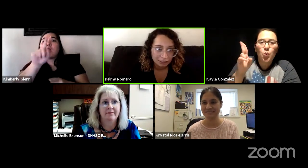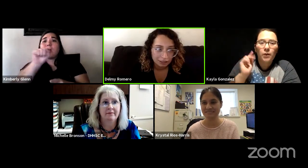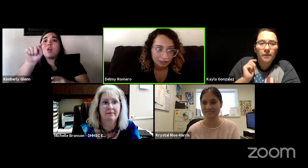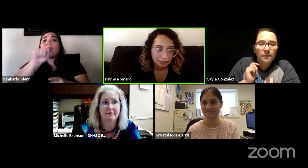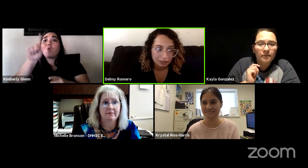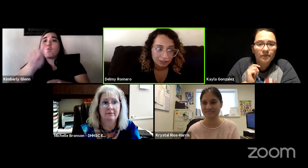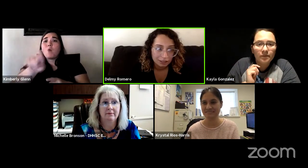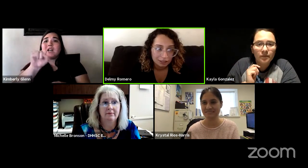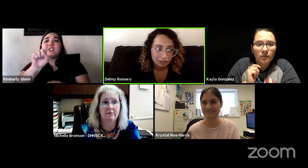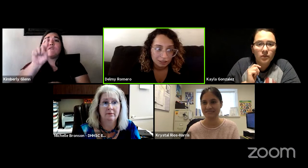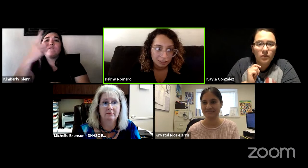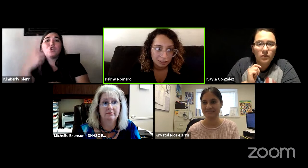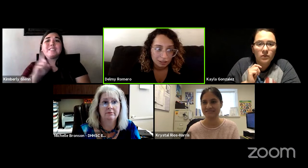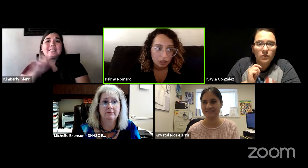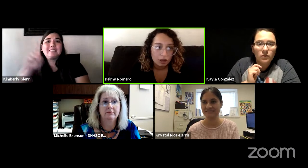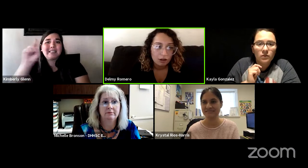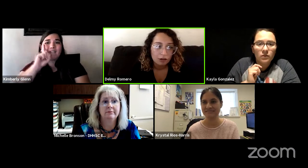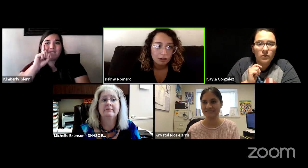Kayla.